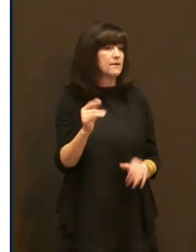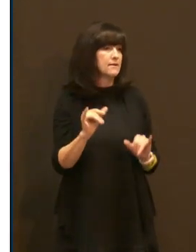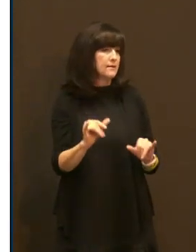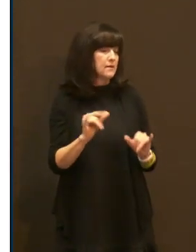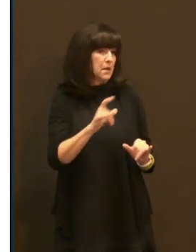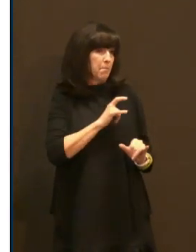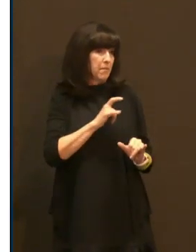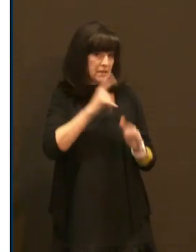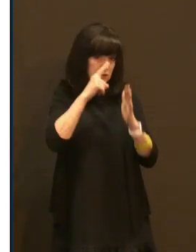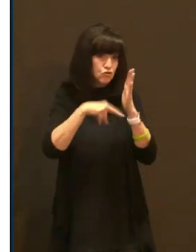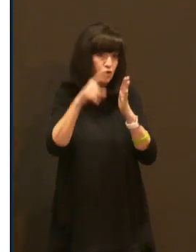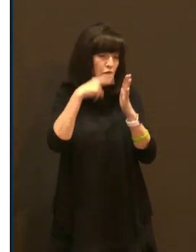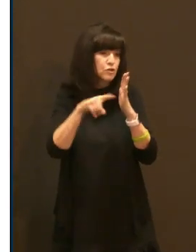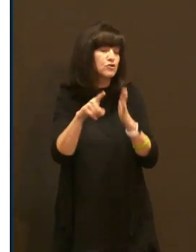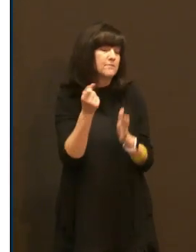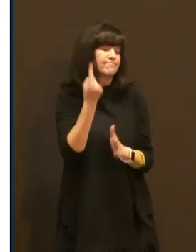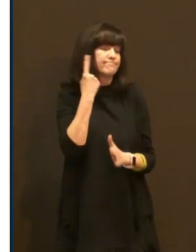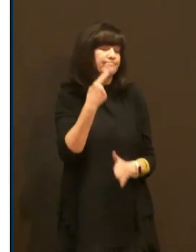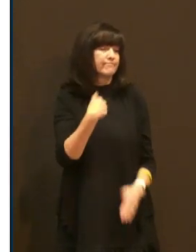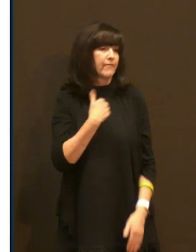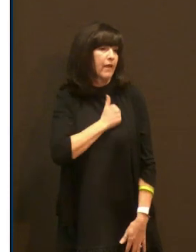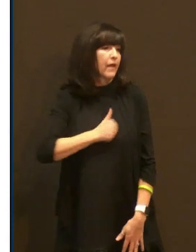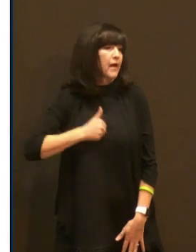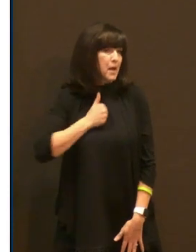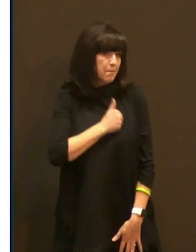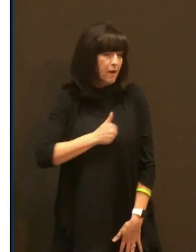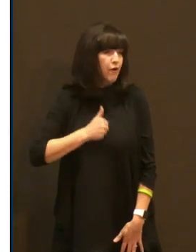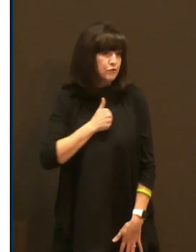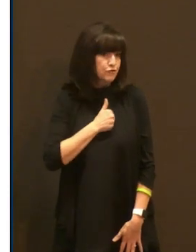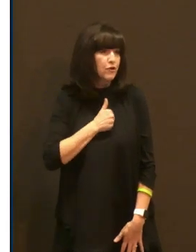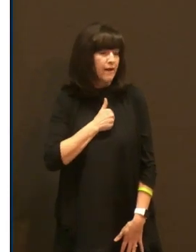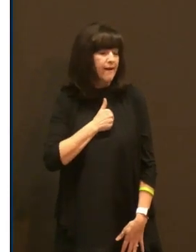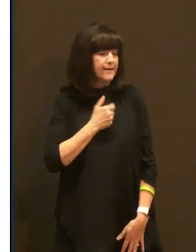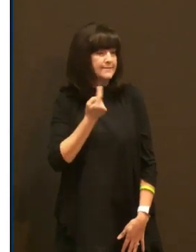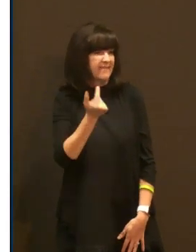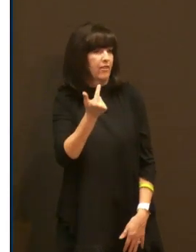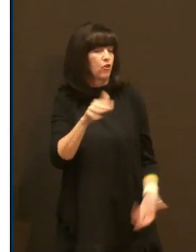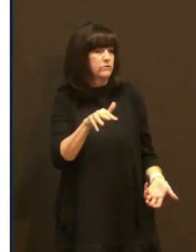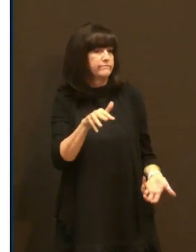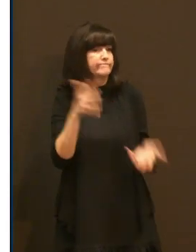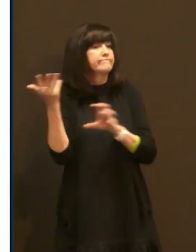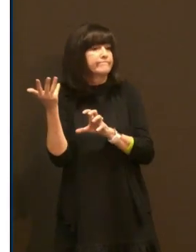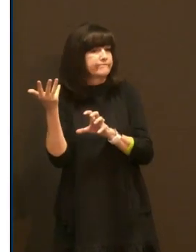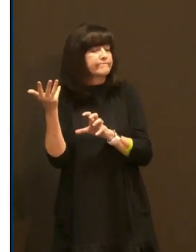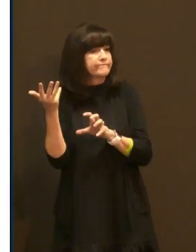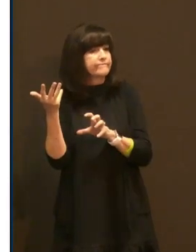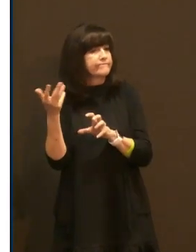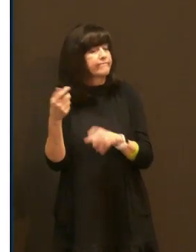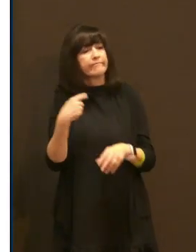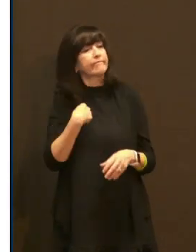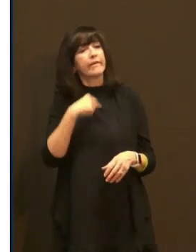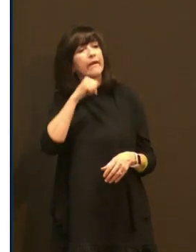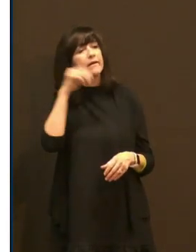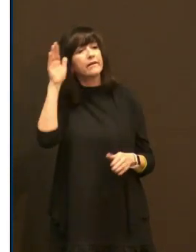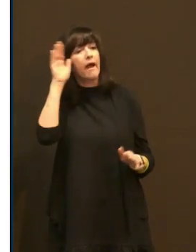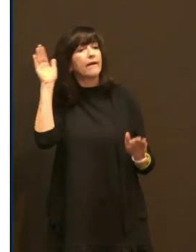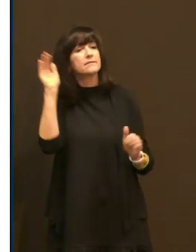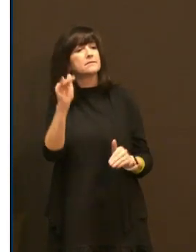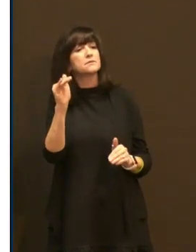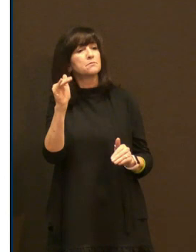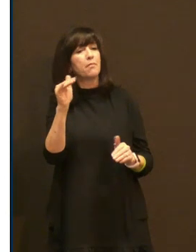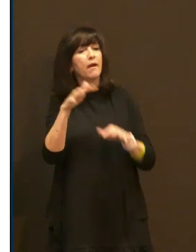for that. It didn't work out the way that it was expected. We had hoped to